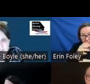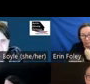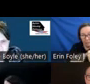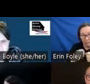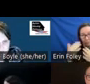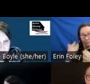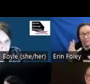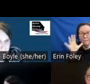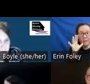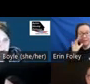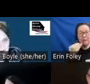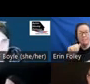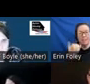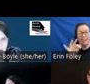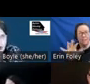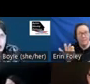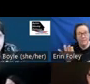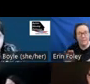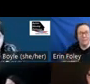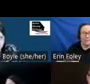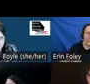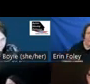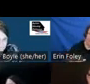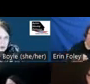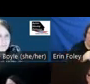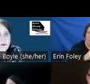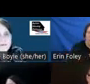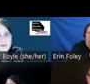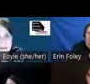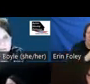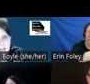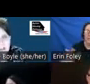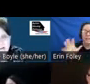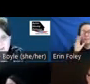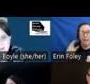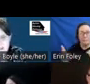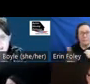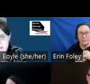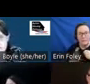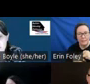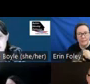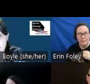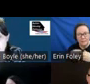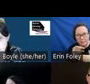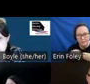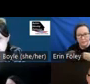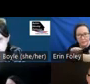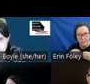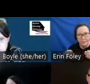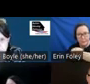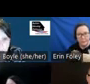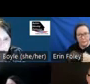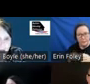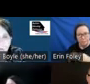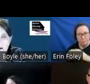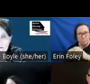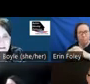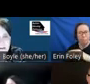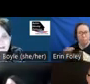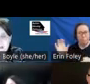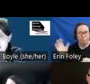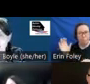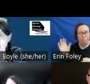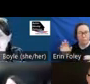adult family care provider and her father is her guardian. Her mother saves the AFC stipend for 10 years,